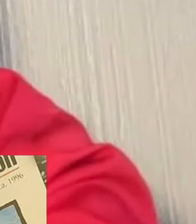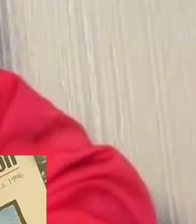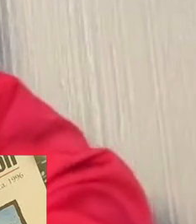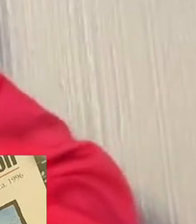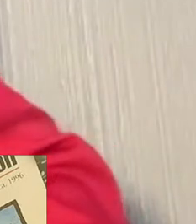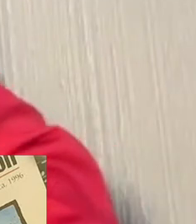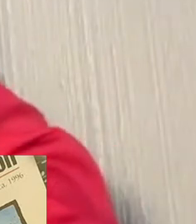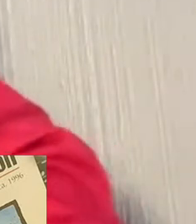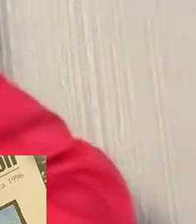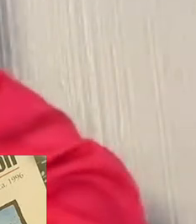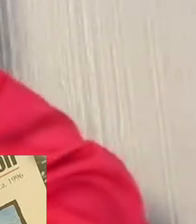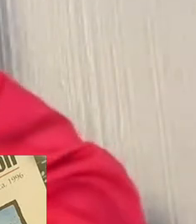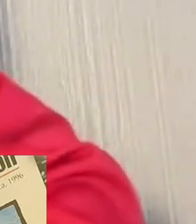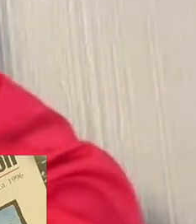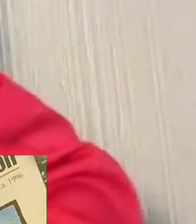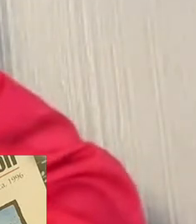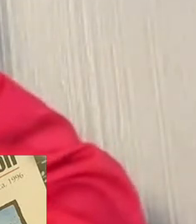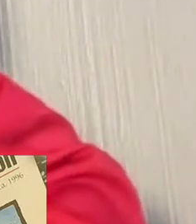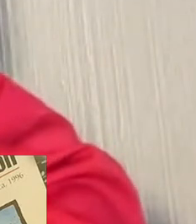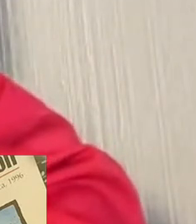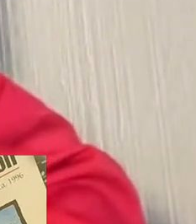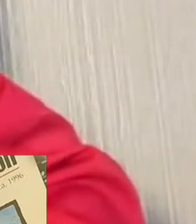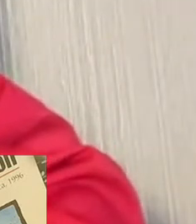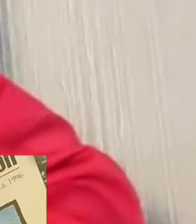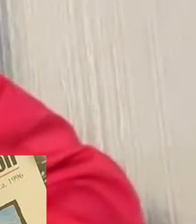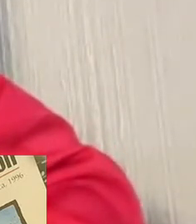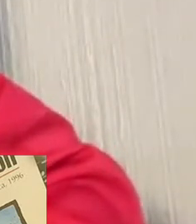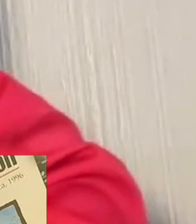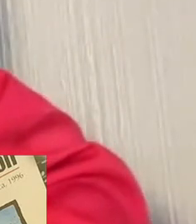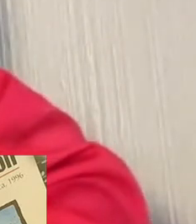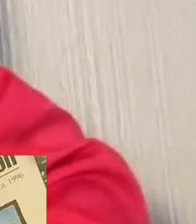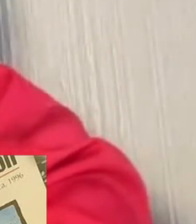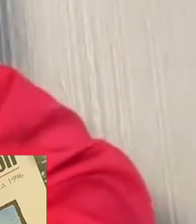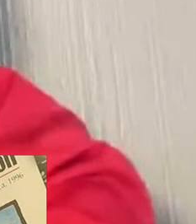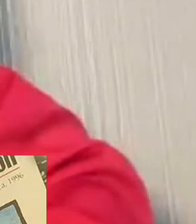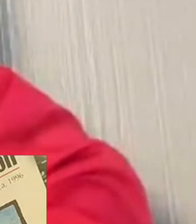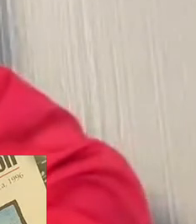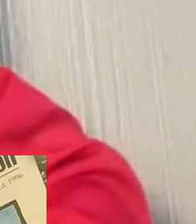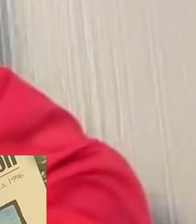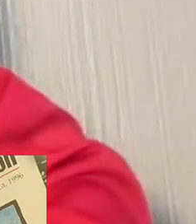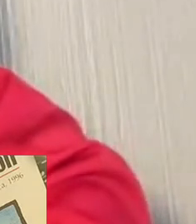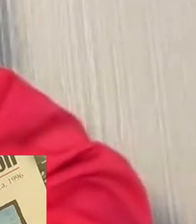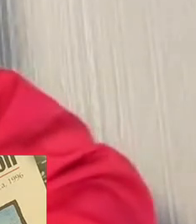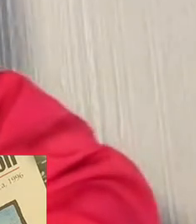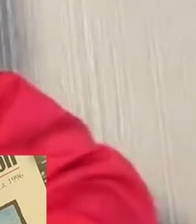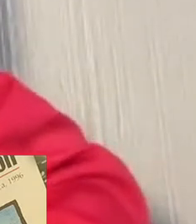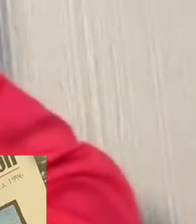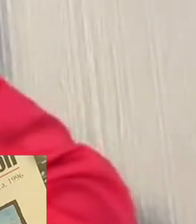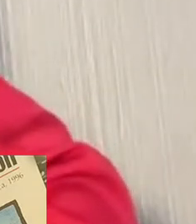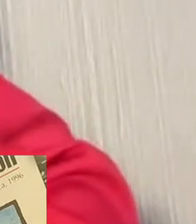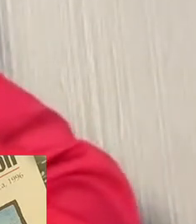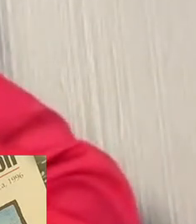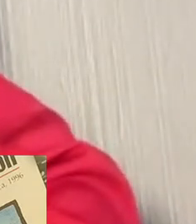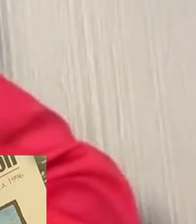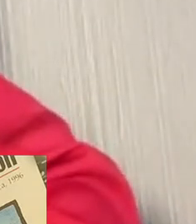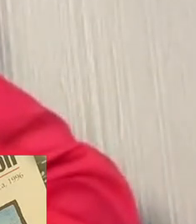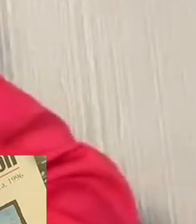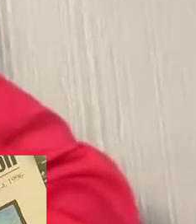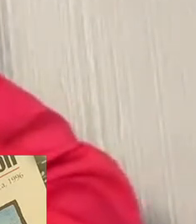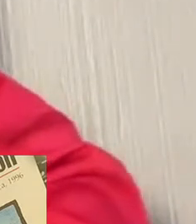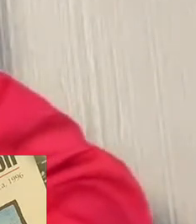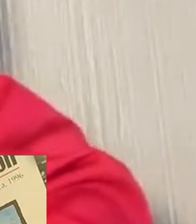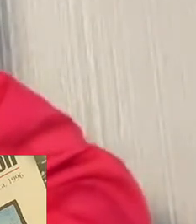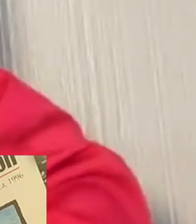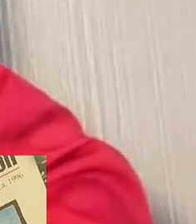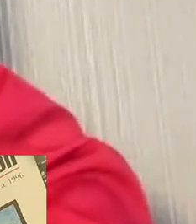House Chairperson. Let me first start by greeting the Commander-in-Chief, Commissars, and our ground forces of the EFF. First